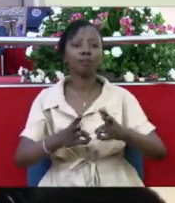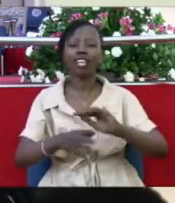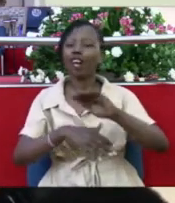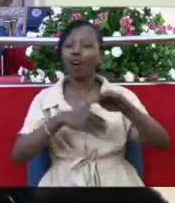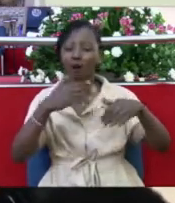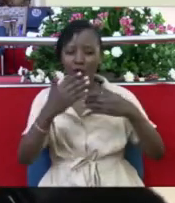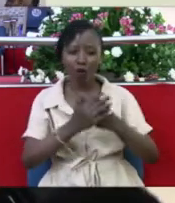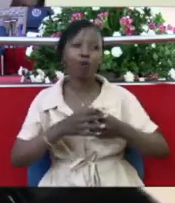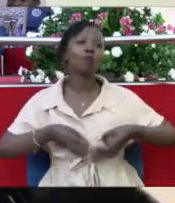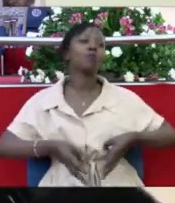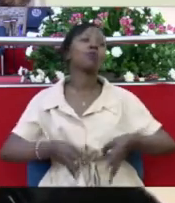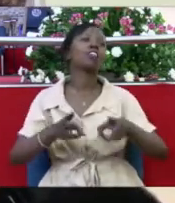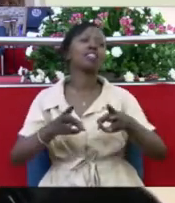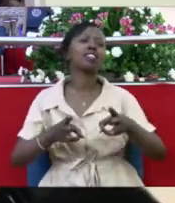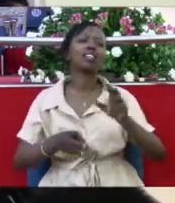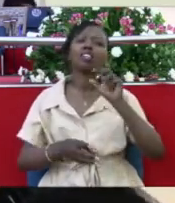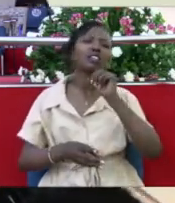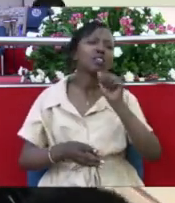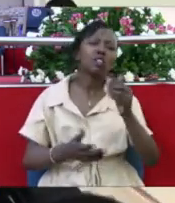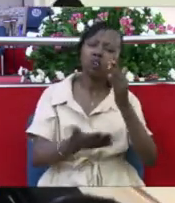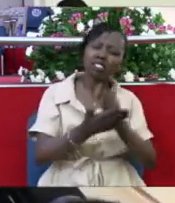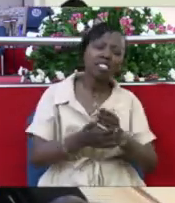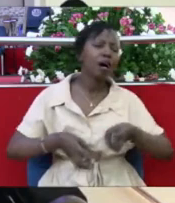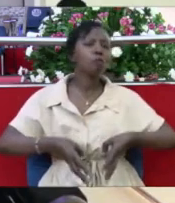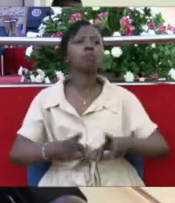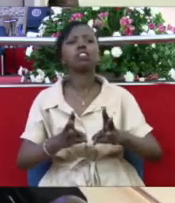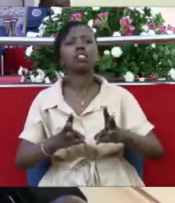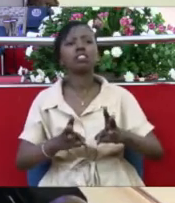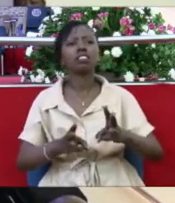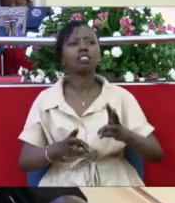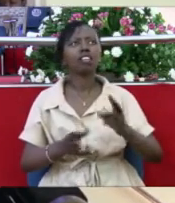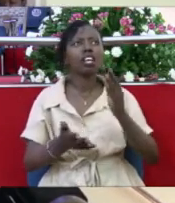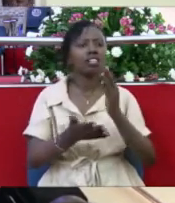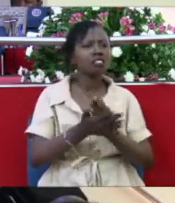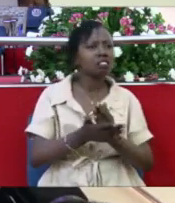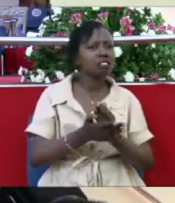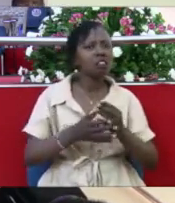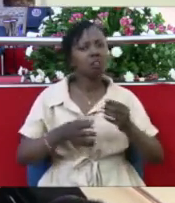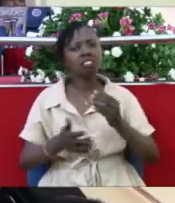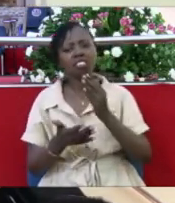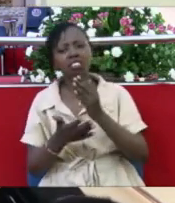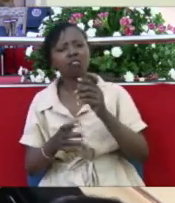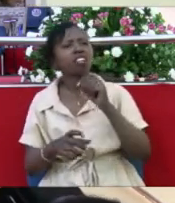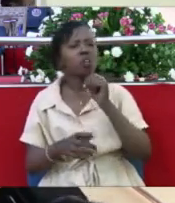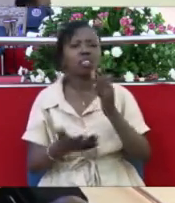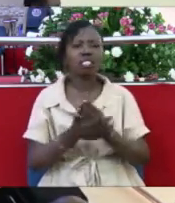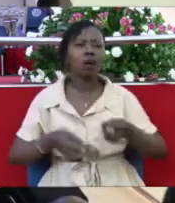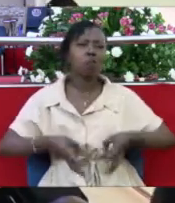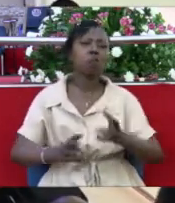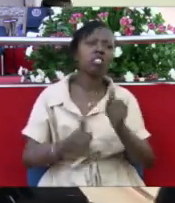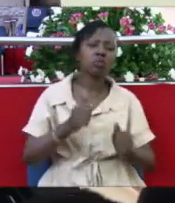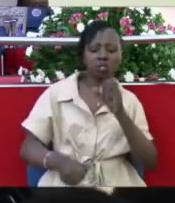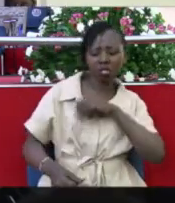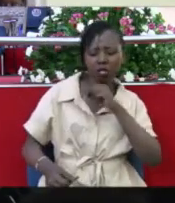Always. Not some ways. Not some ways that benefit me.